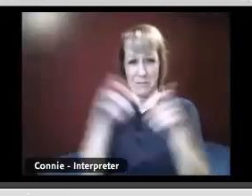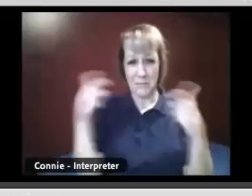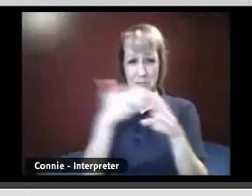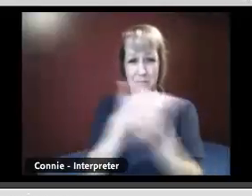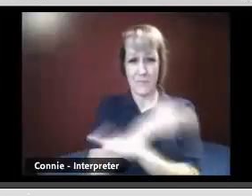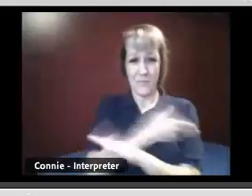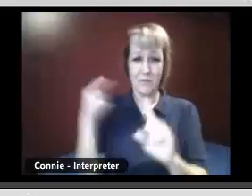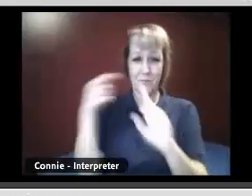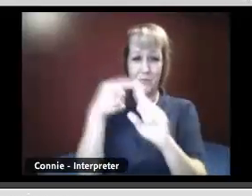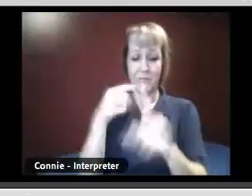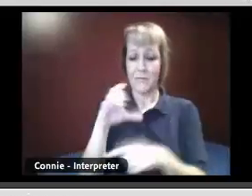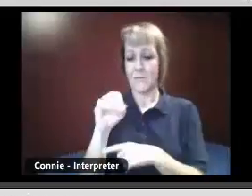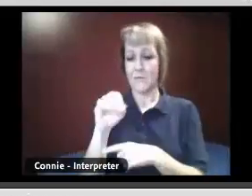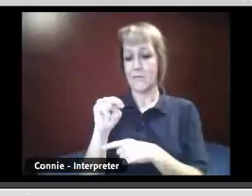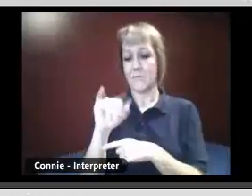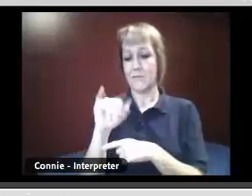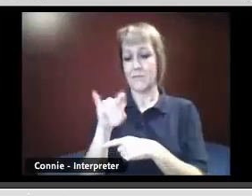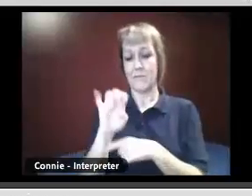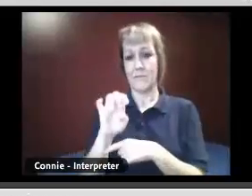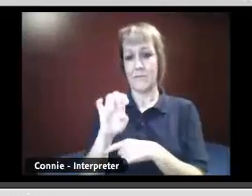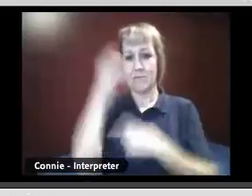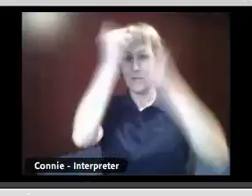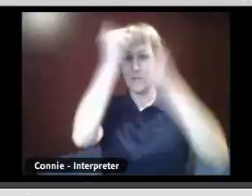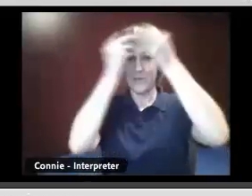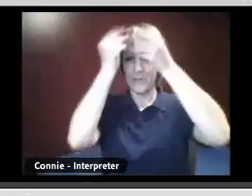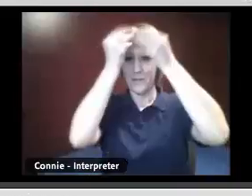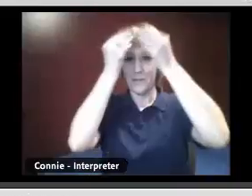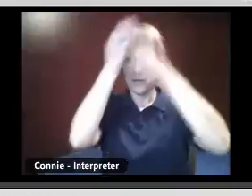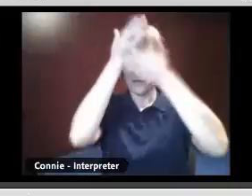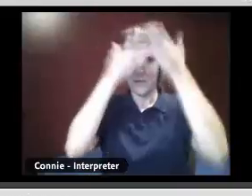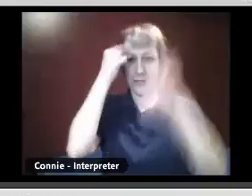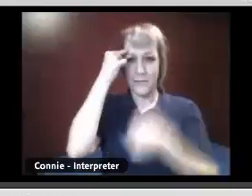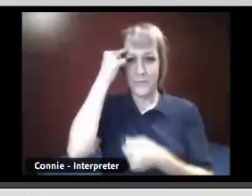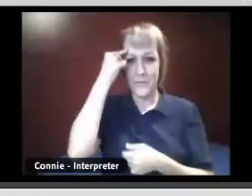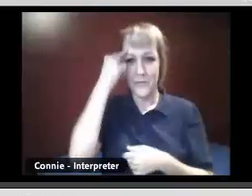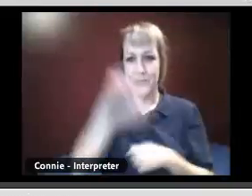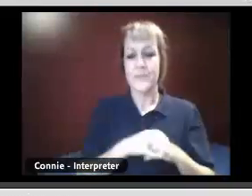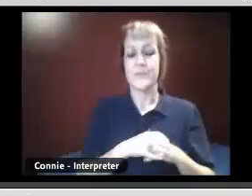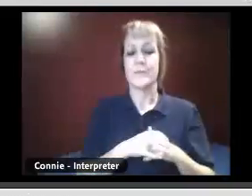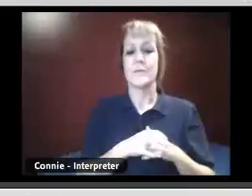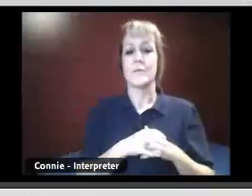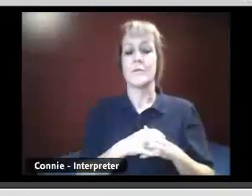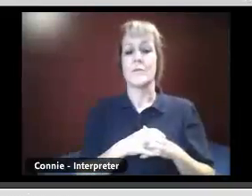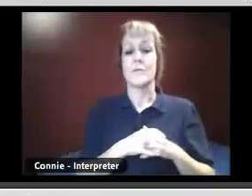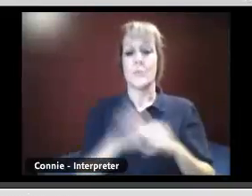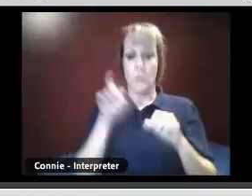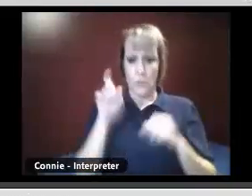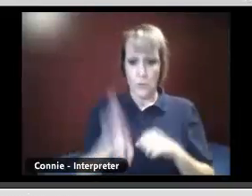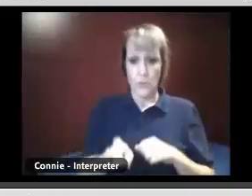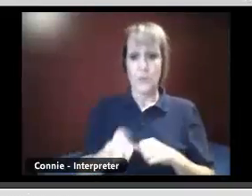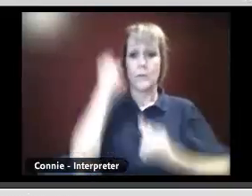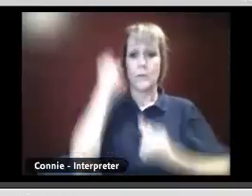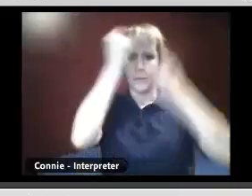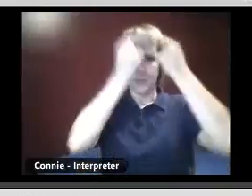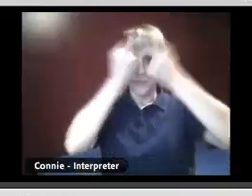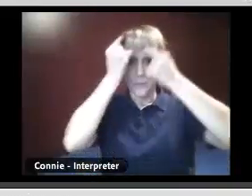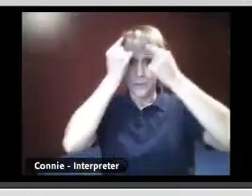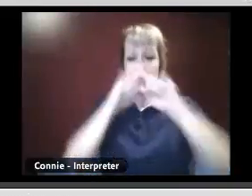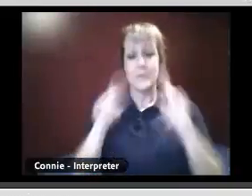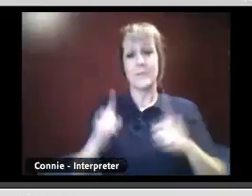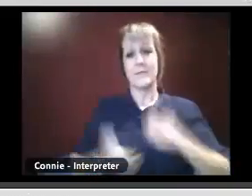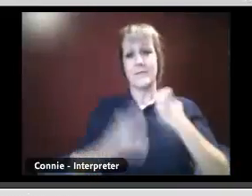the front part of our brain. And so as a result, Cheryl, you said it should be logic, but emotion usually takes over